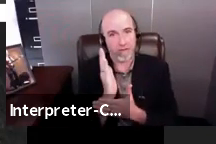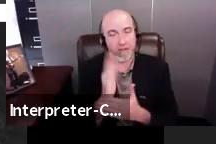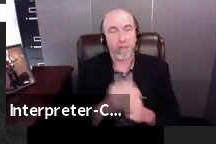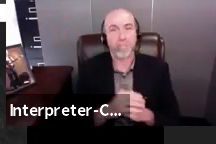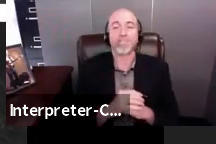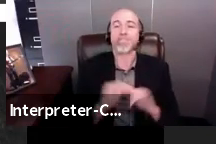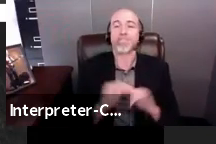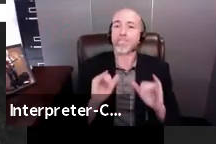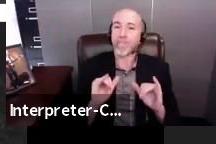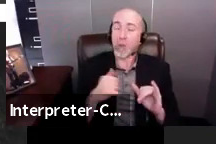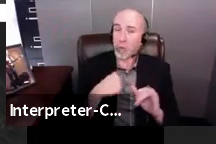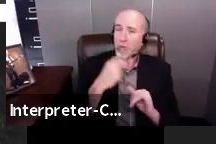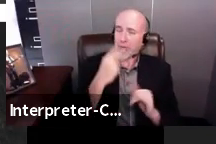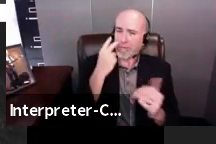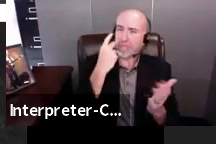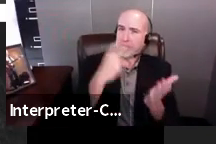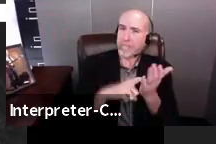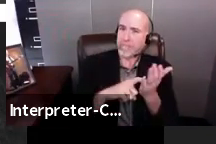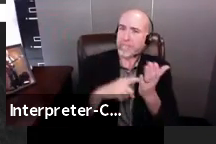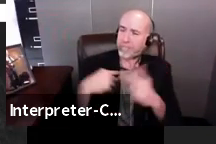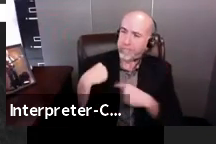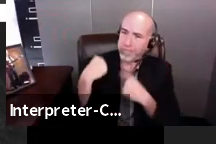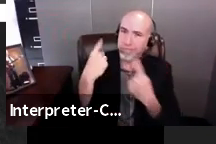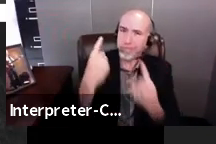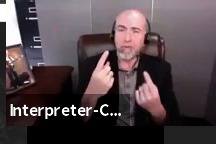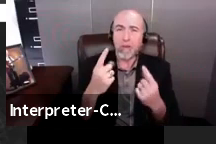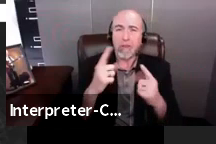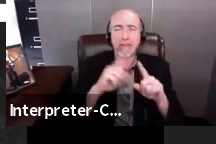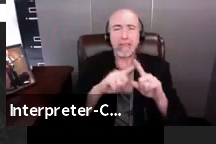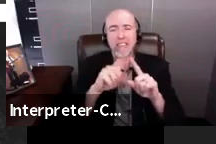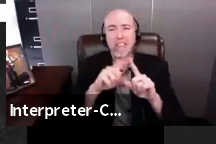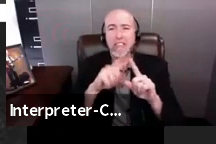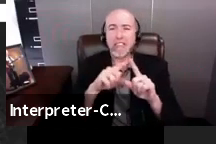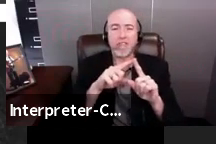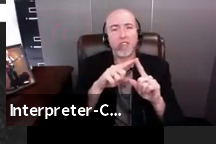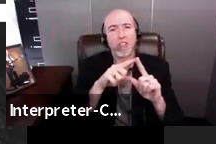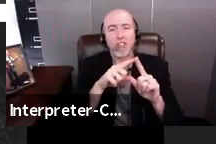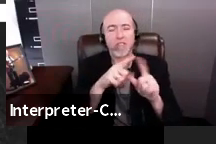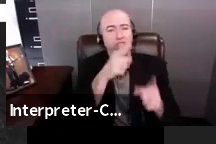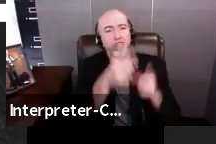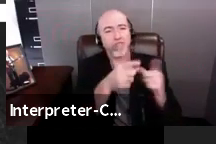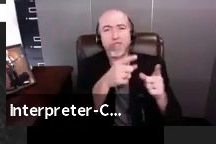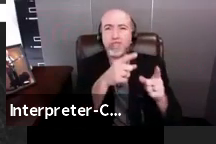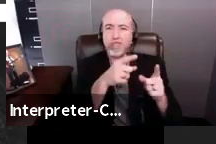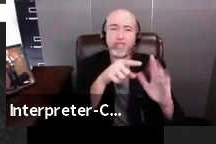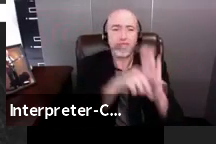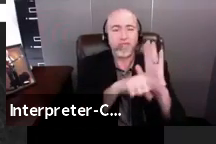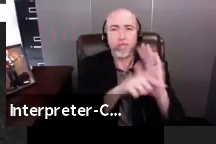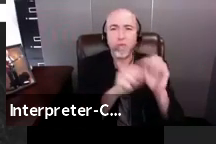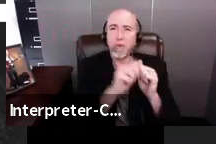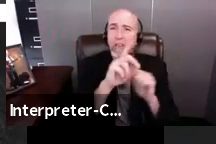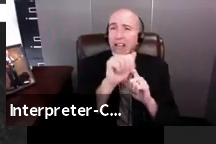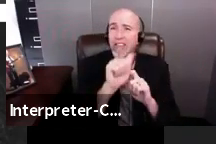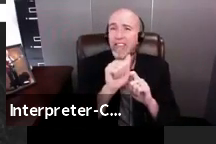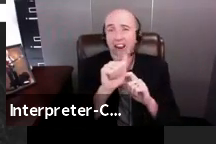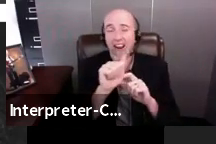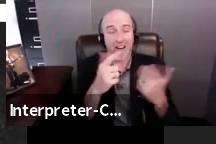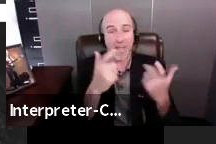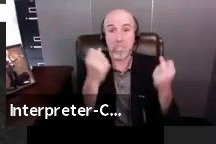We've seen over the years attacks on the Americans with Disabilities Act. In fact,